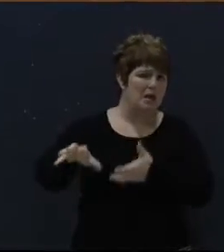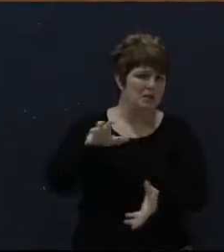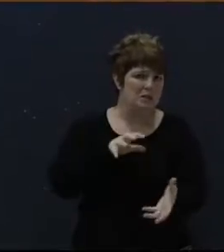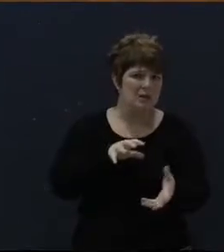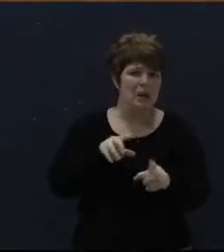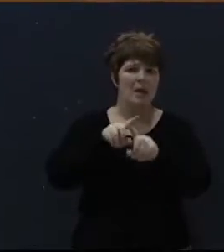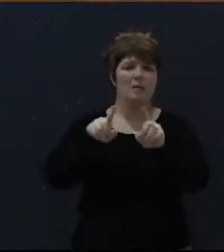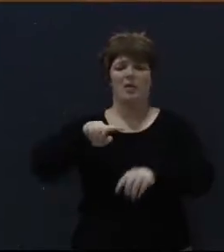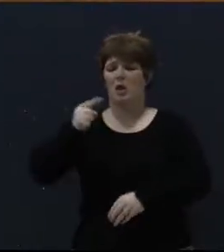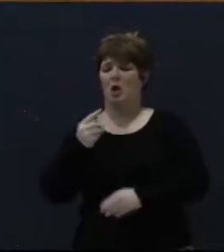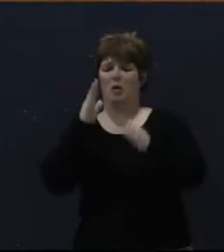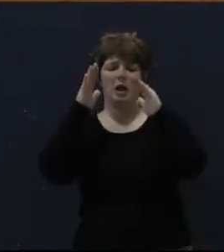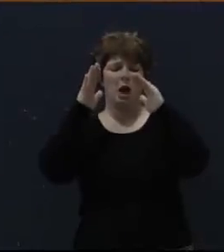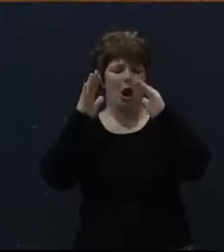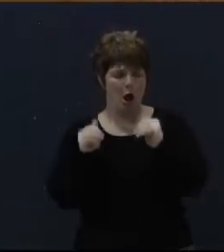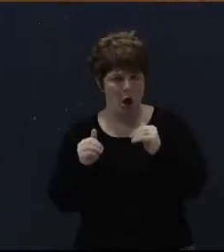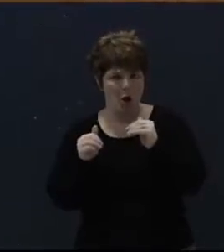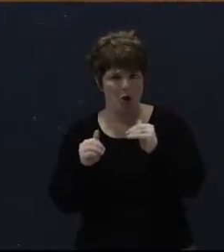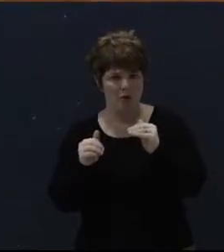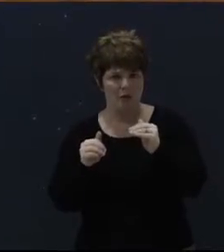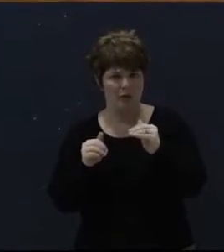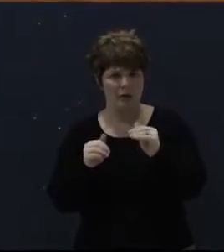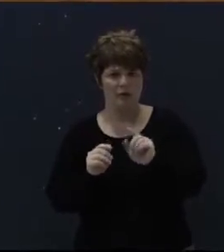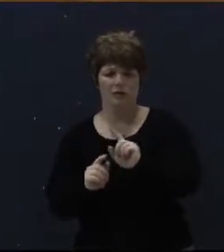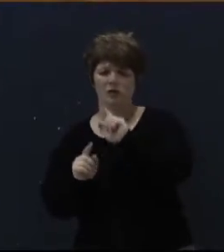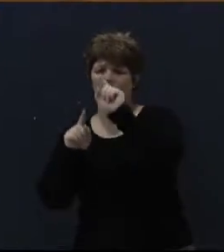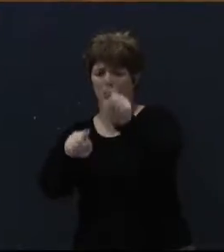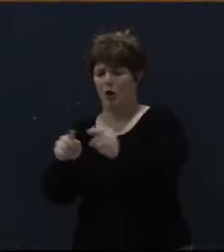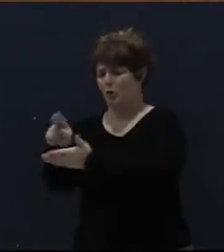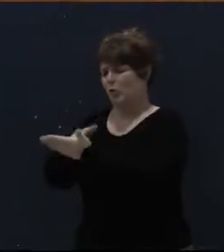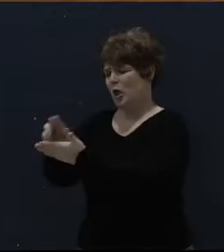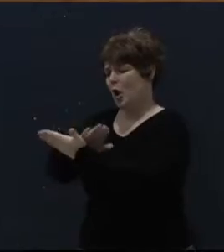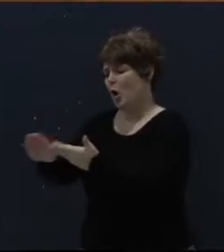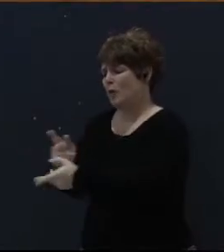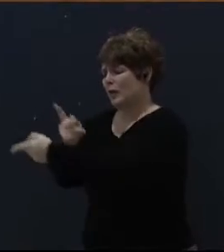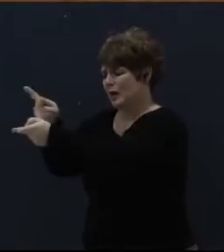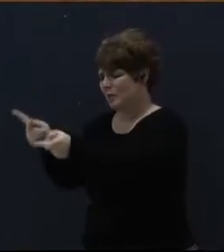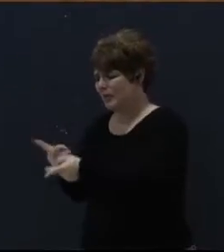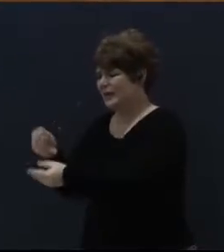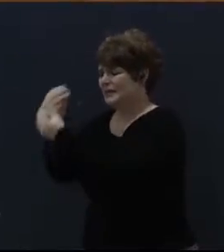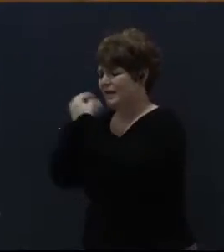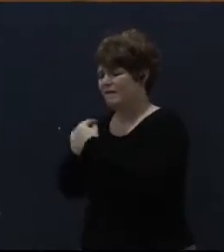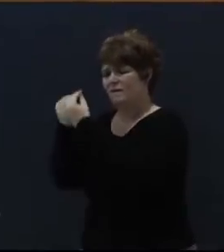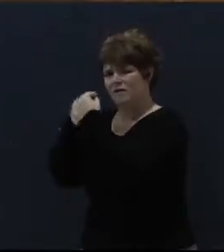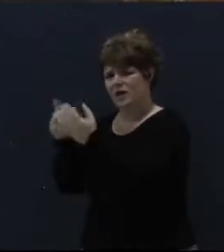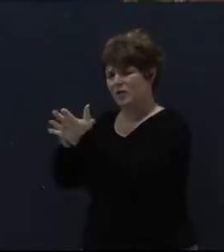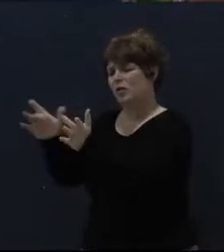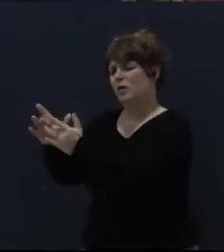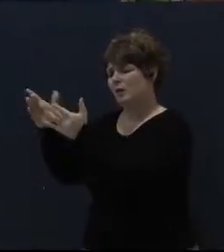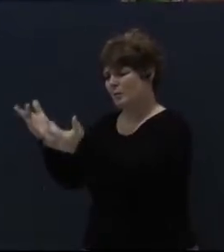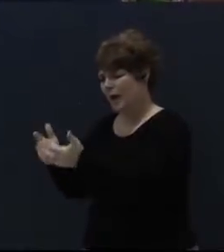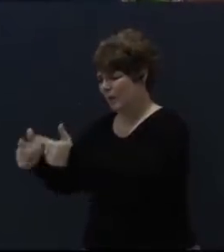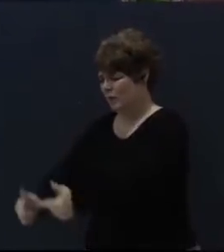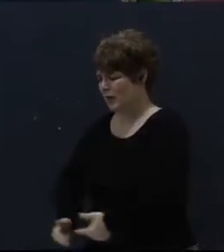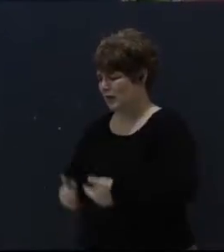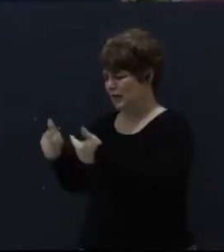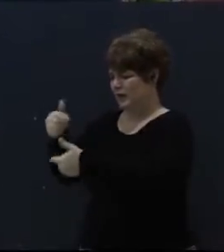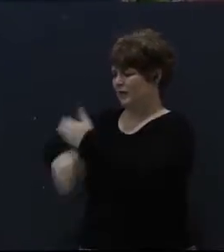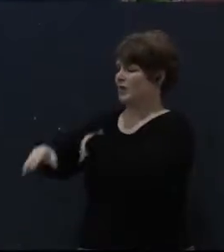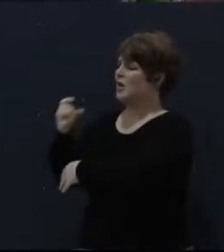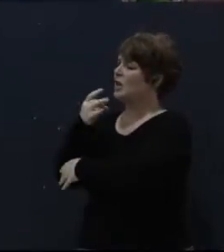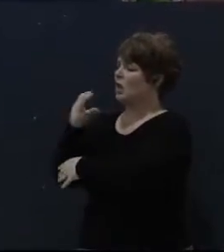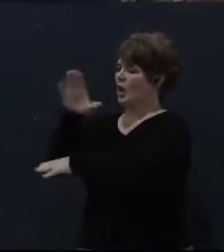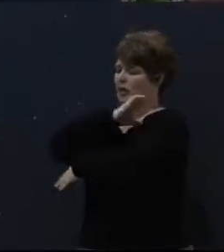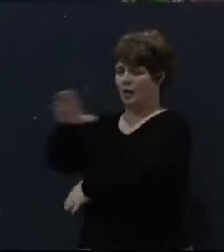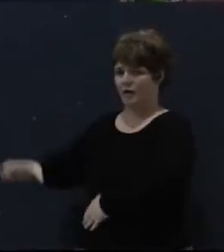only hope for us is to get in the holy place, feed off the Word of God, dwell in the light of Christ,